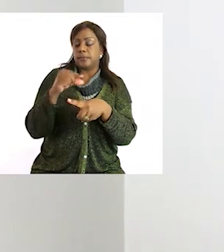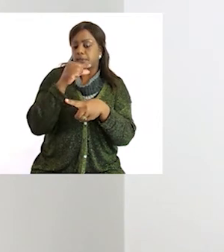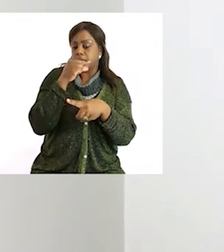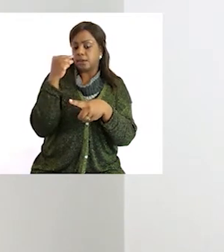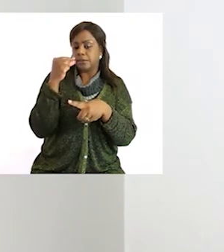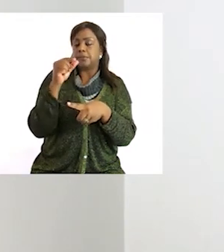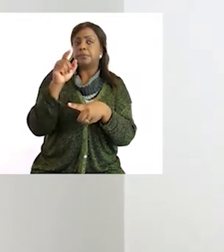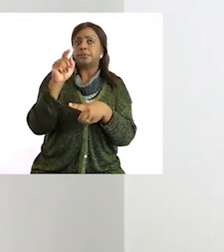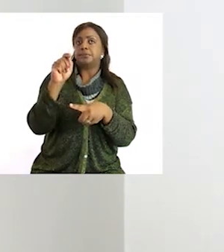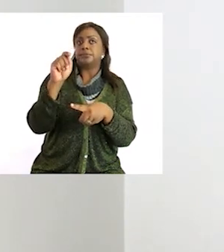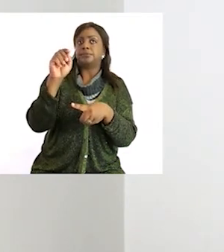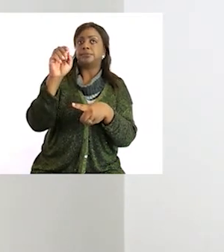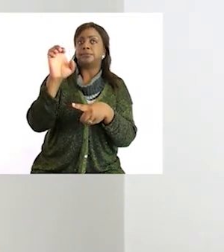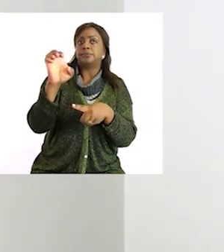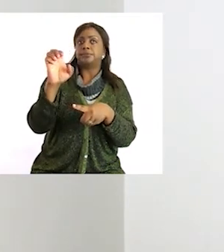testis.